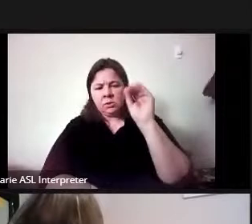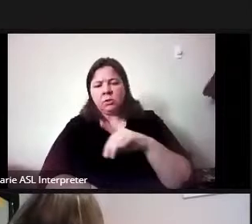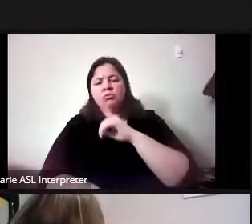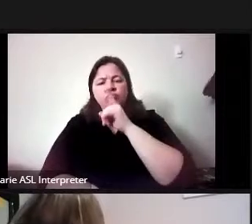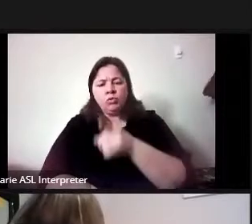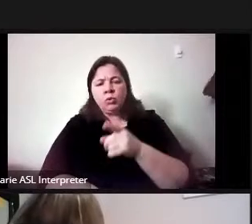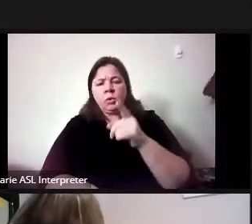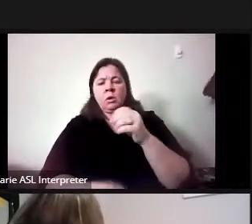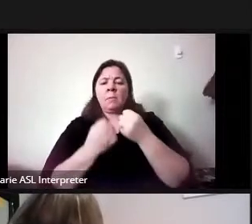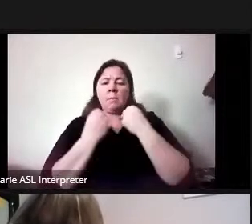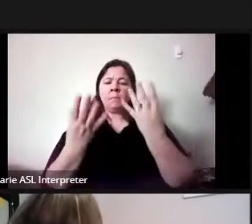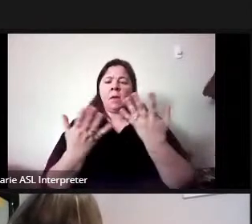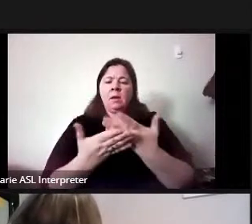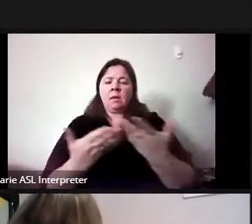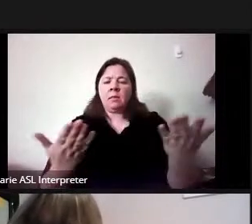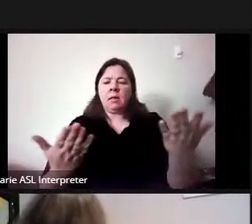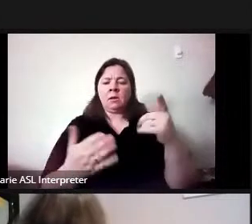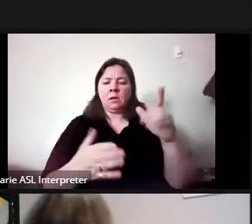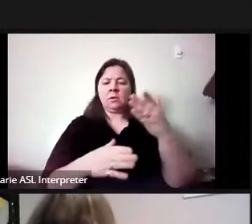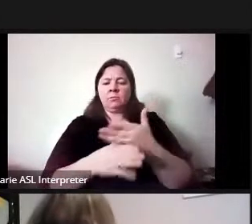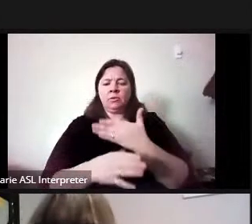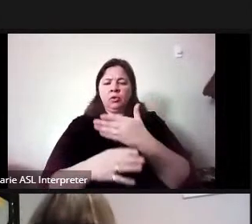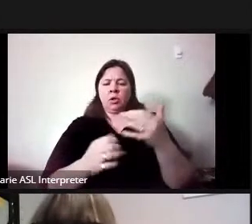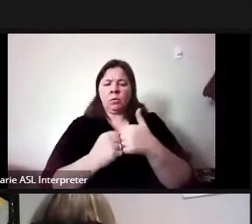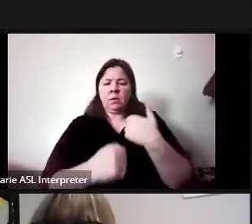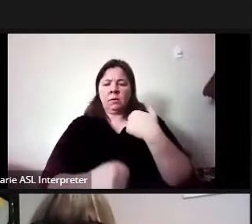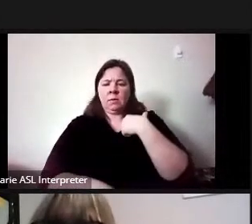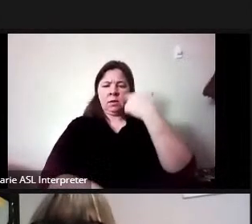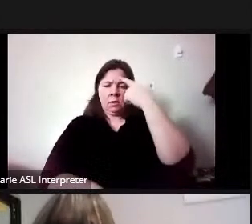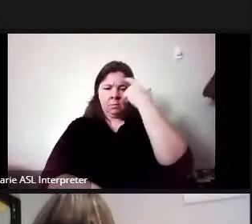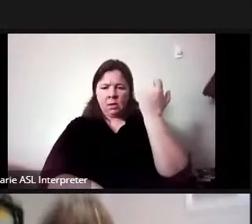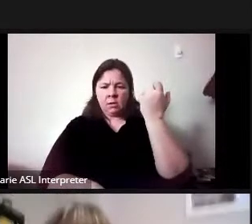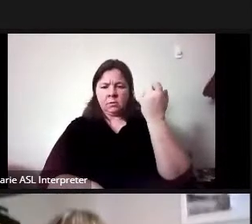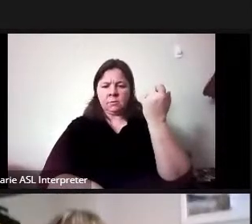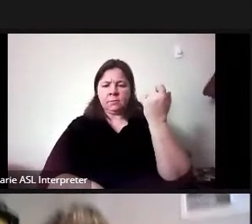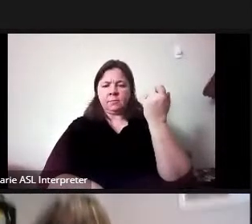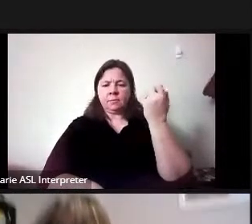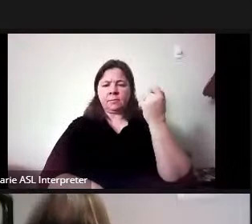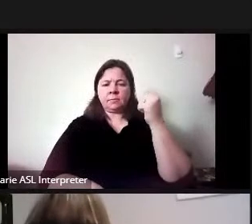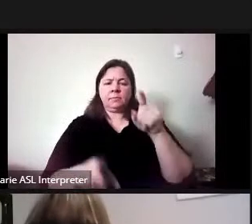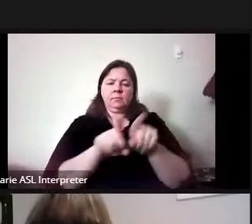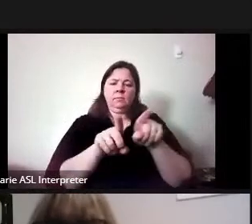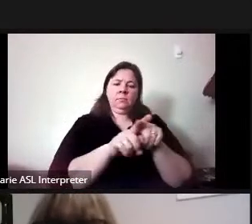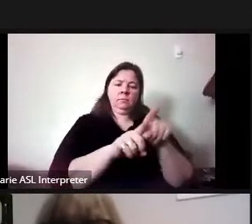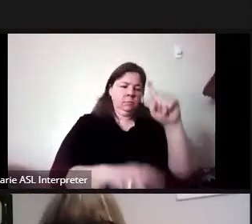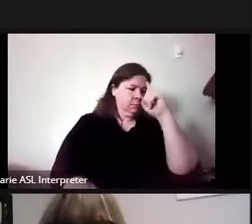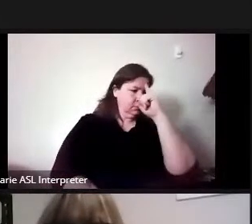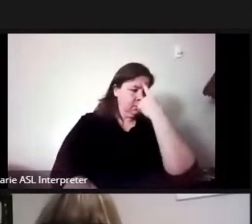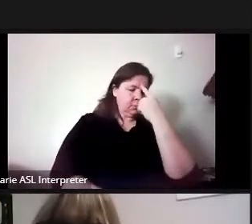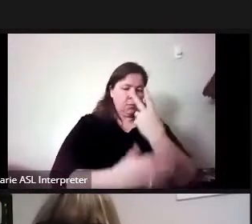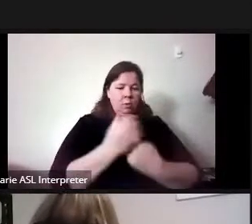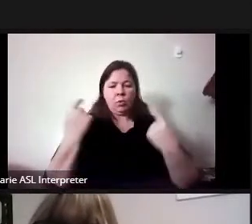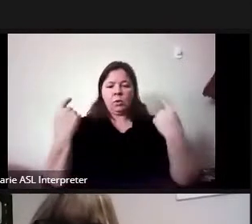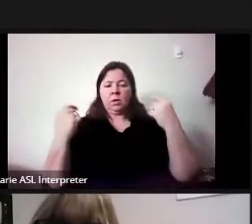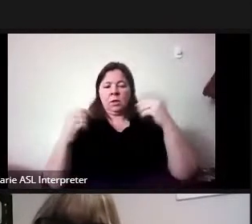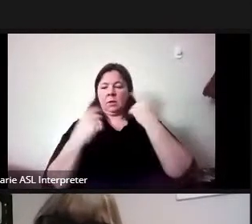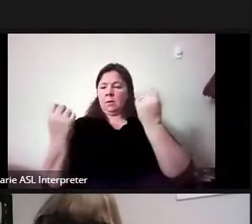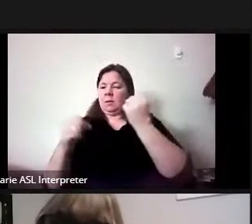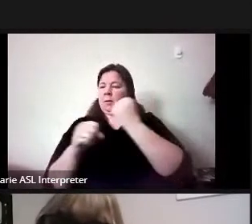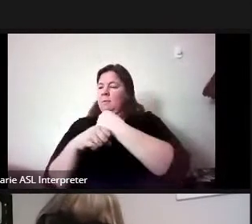a lot of things actually he has shared me, because as a Indian, because we are making something in